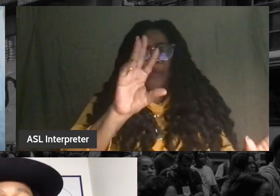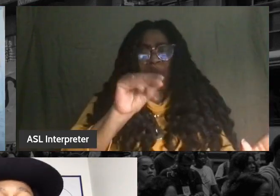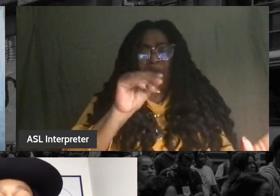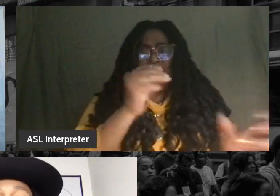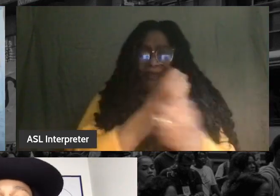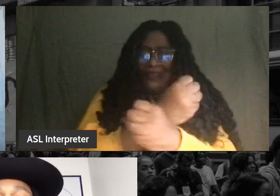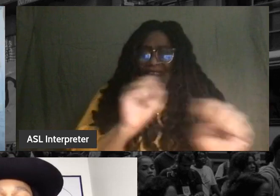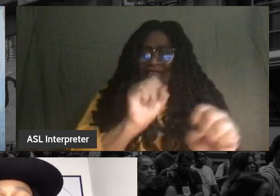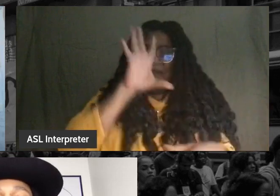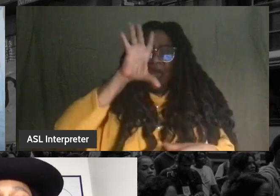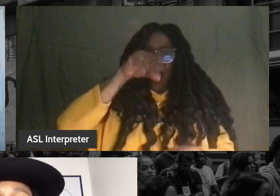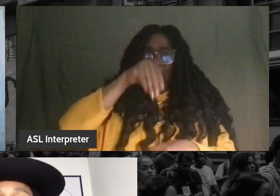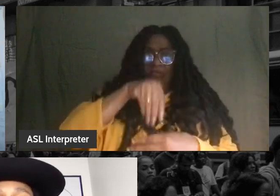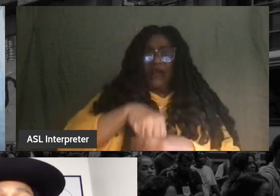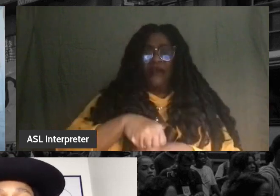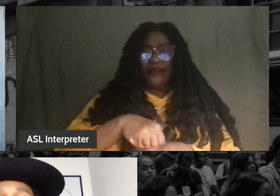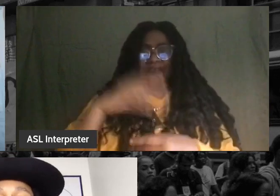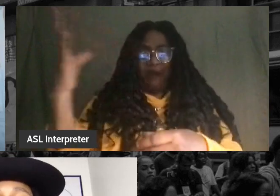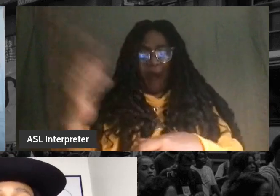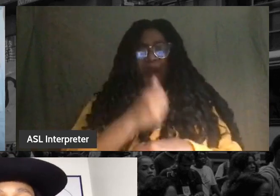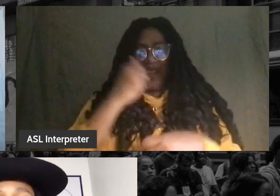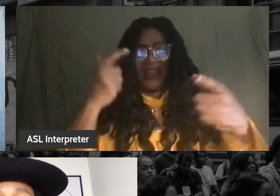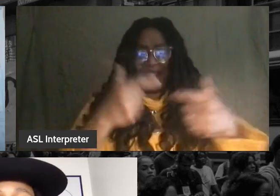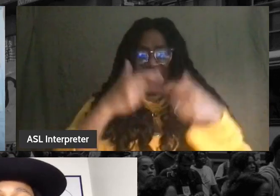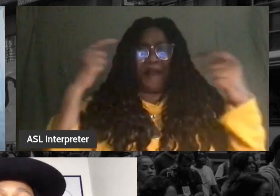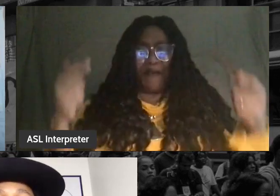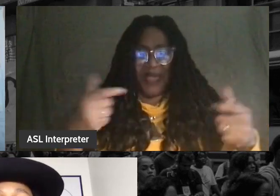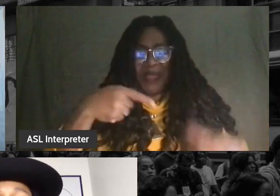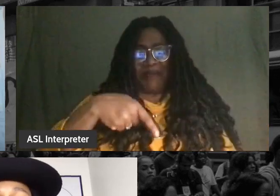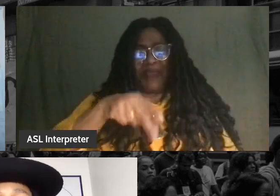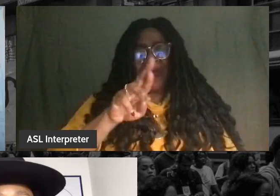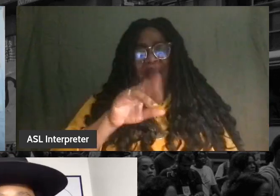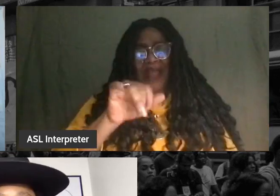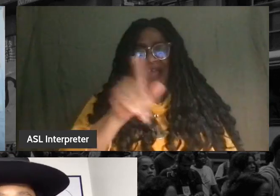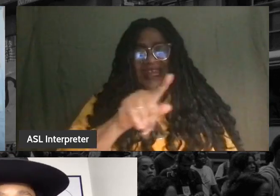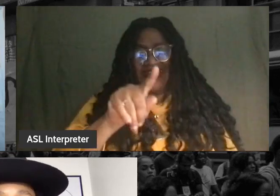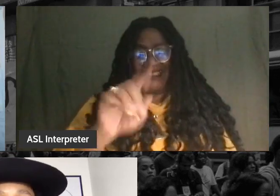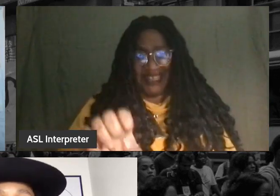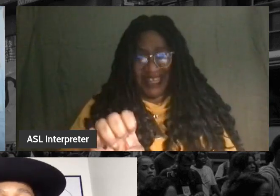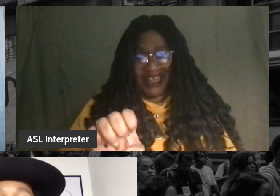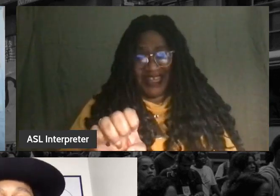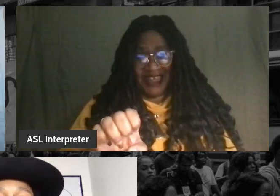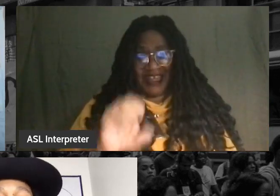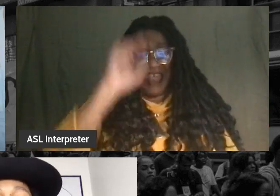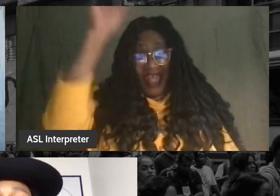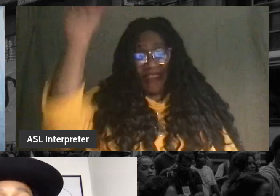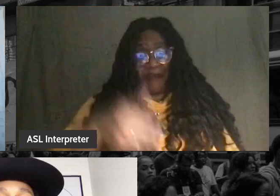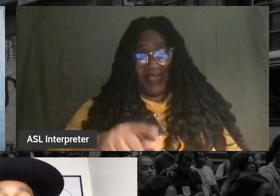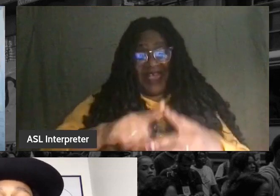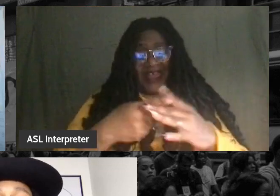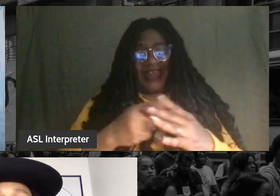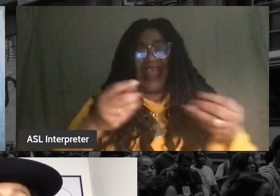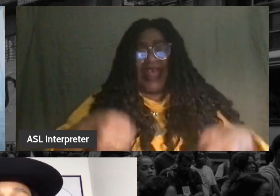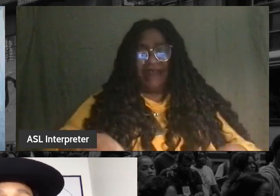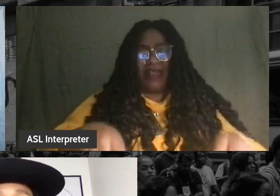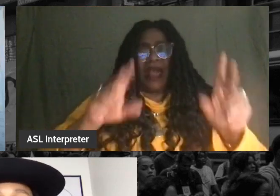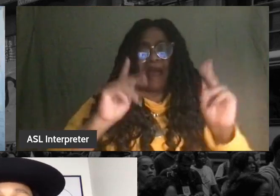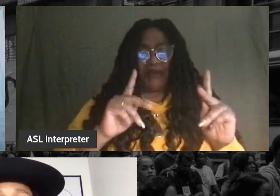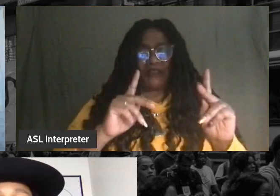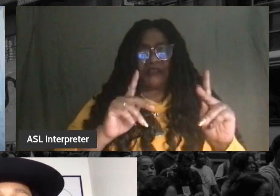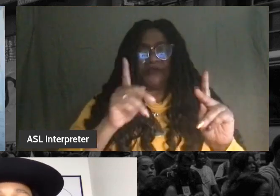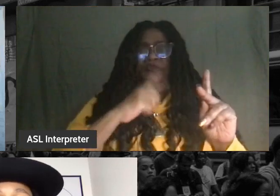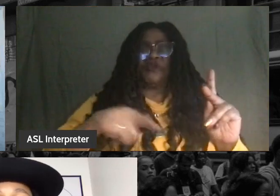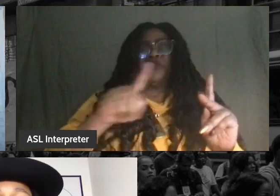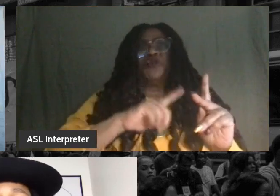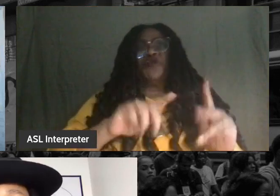Yeah. Since winning the grand prize at the inaugural March on Washington Film Festival, I had the opportunity to screen Shape